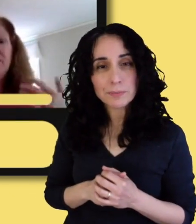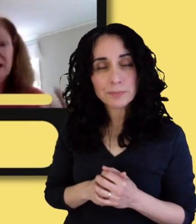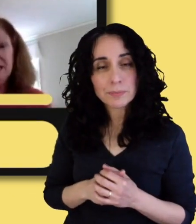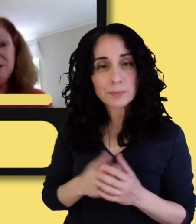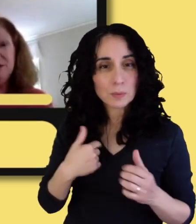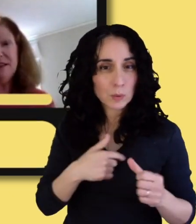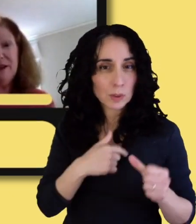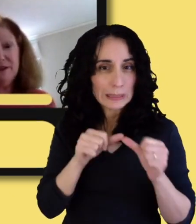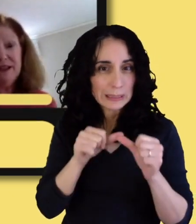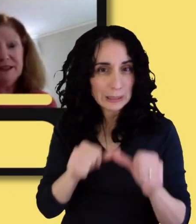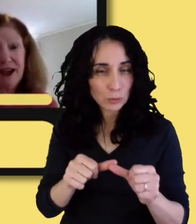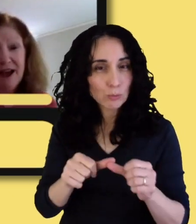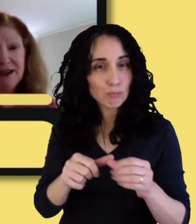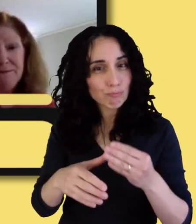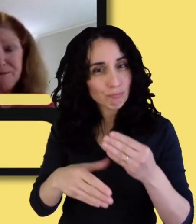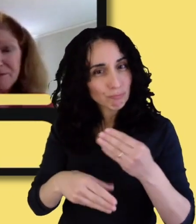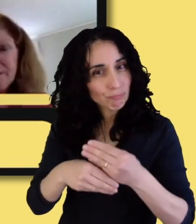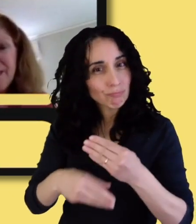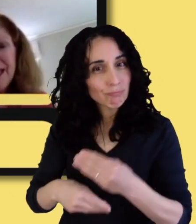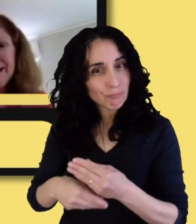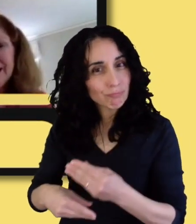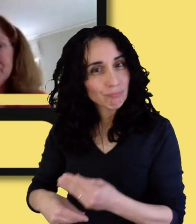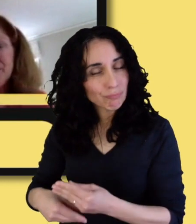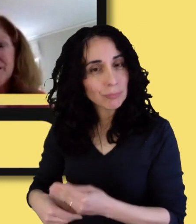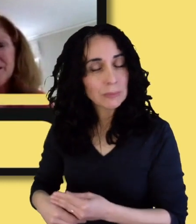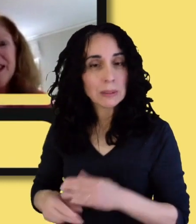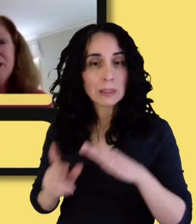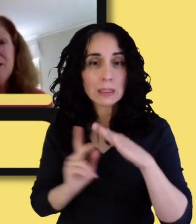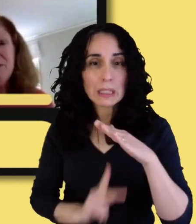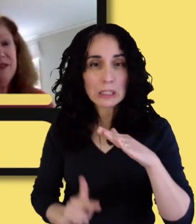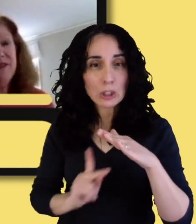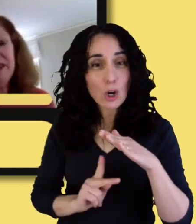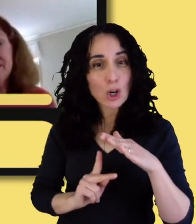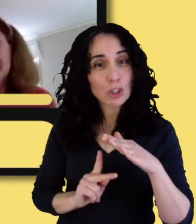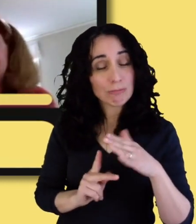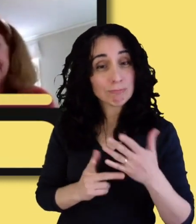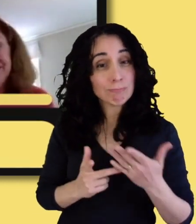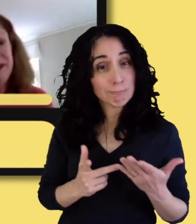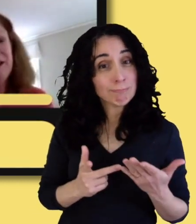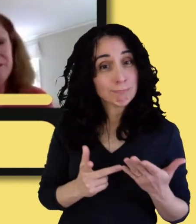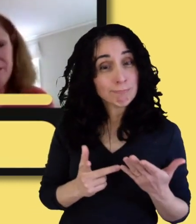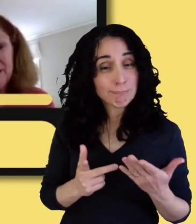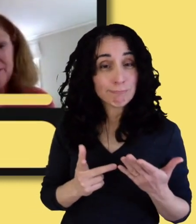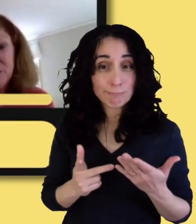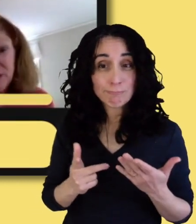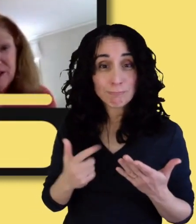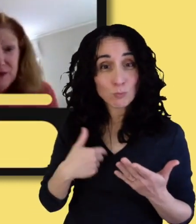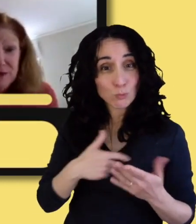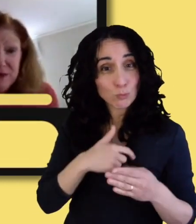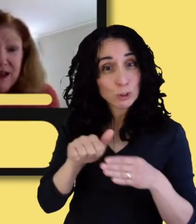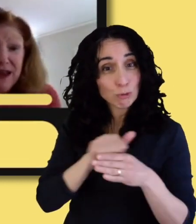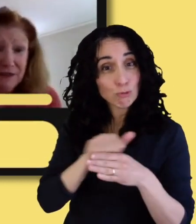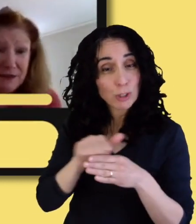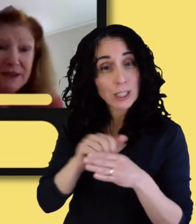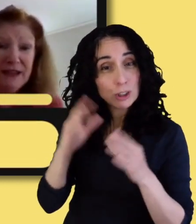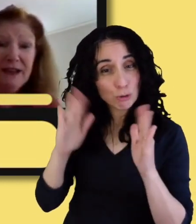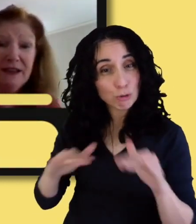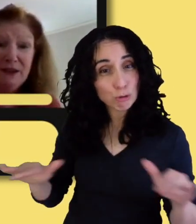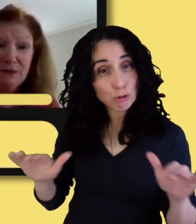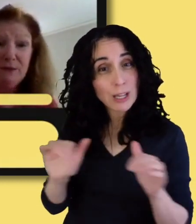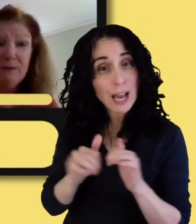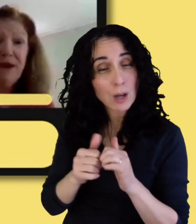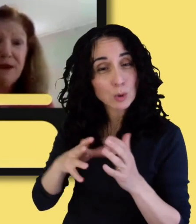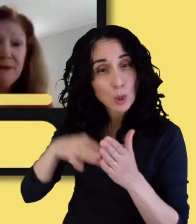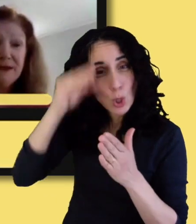But we've continued to layer things on. And kindergarten, one of the things is we train children on how to learn